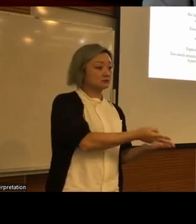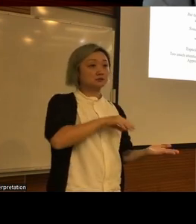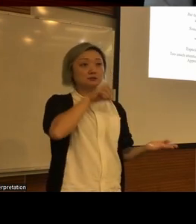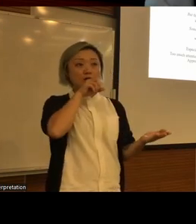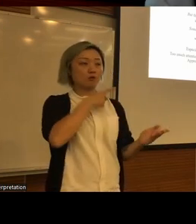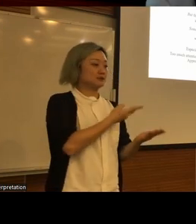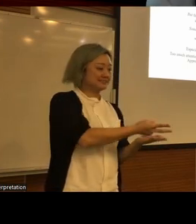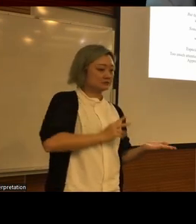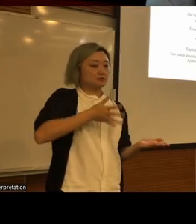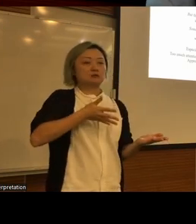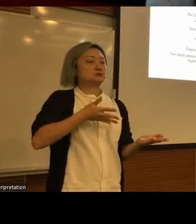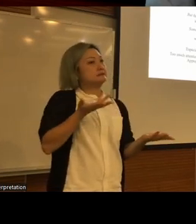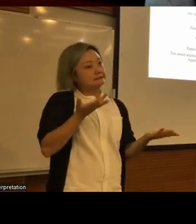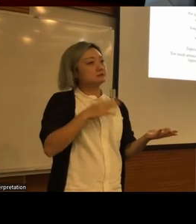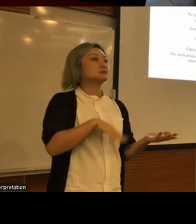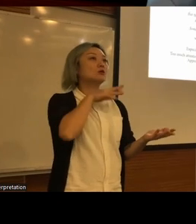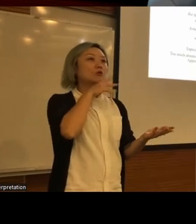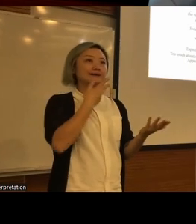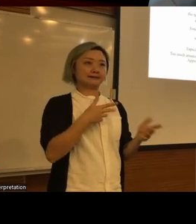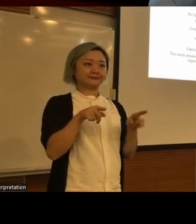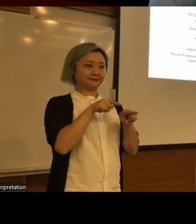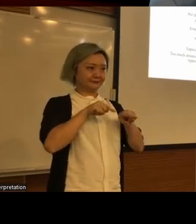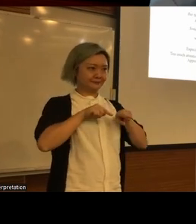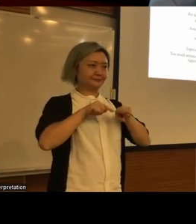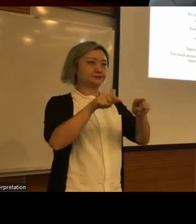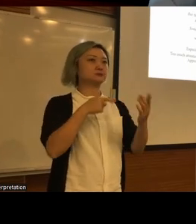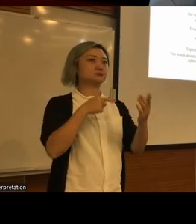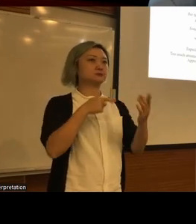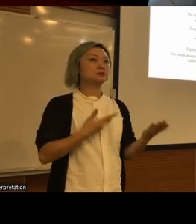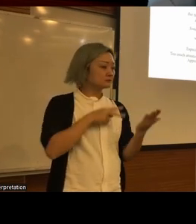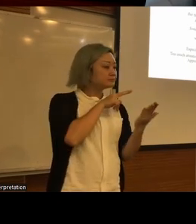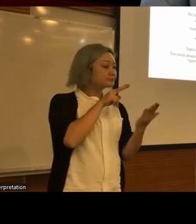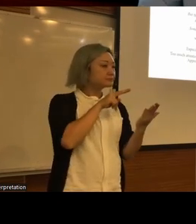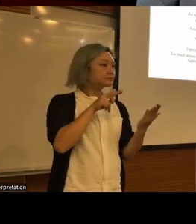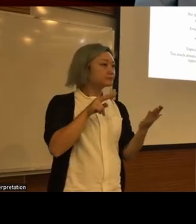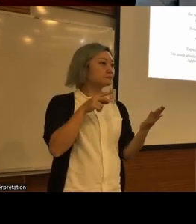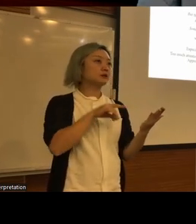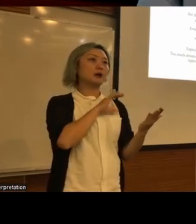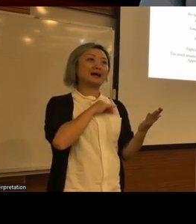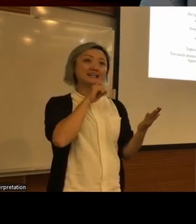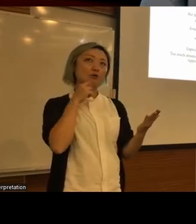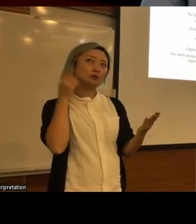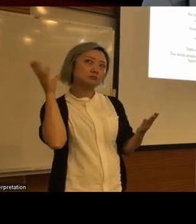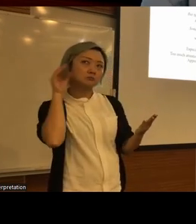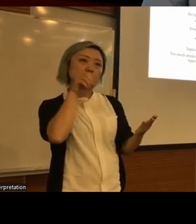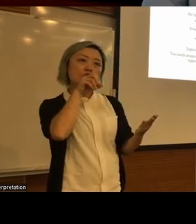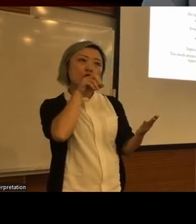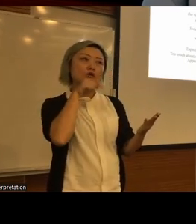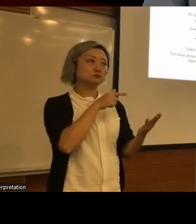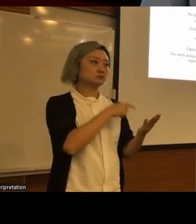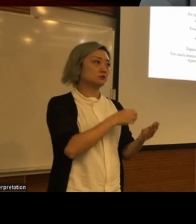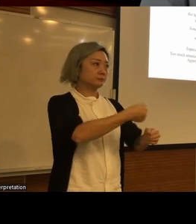because when there is simultaneous with text, the rhythm, the speed is imposed by the speaker. And